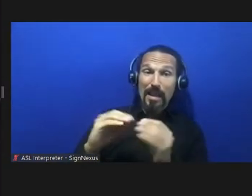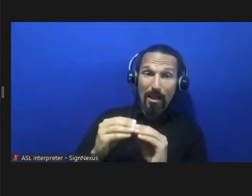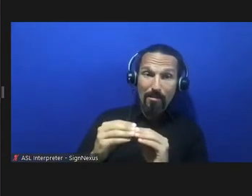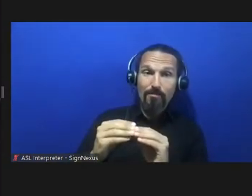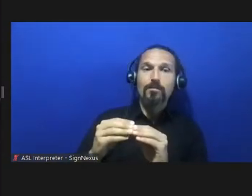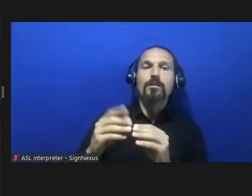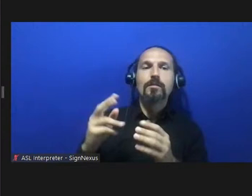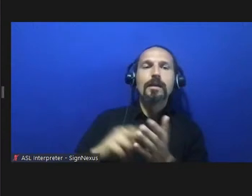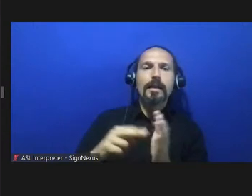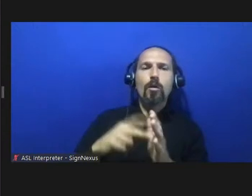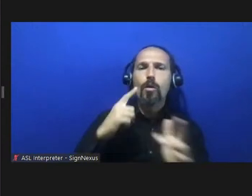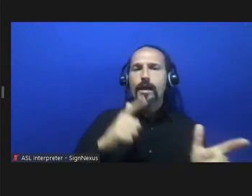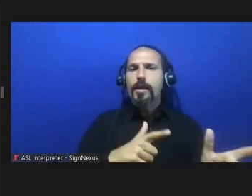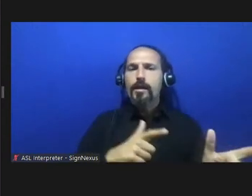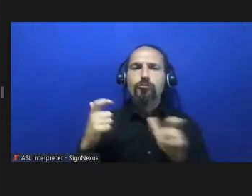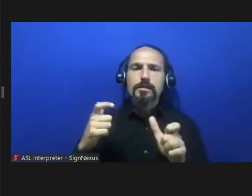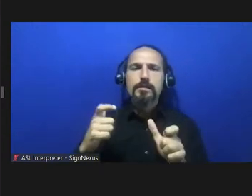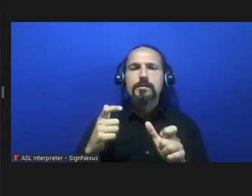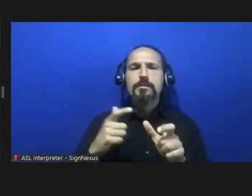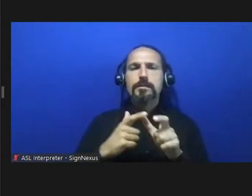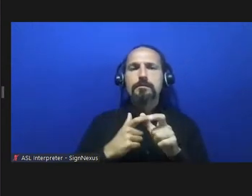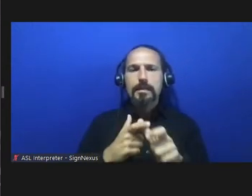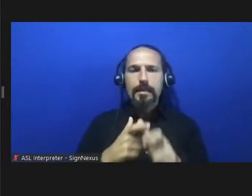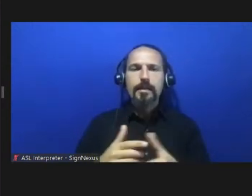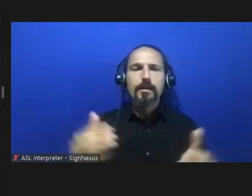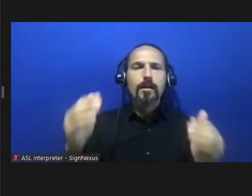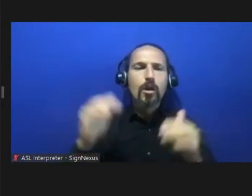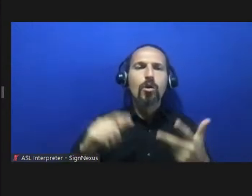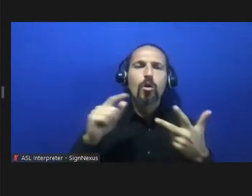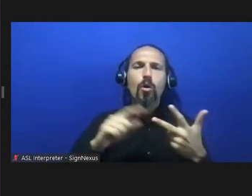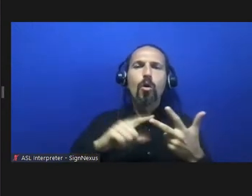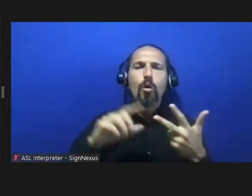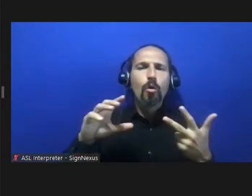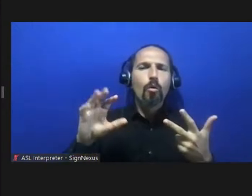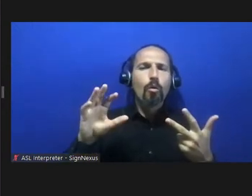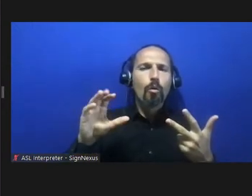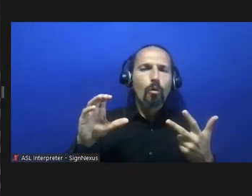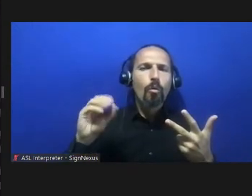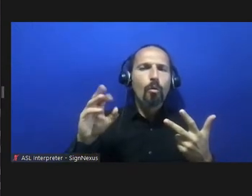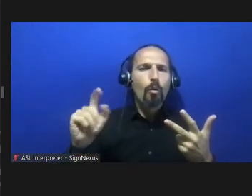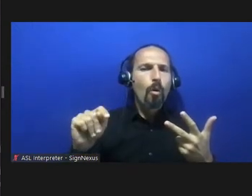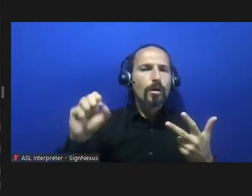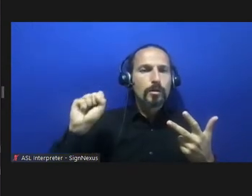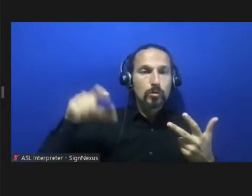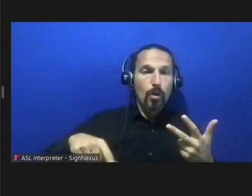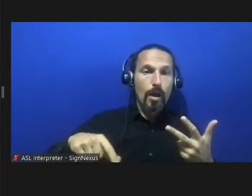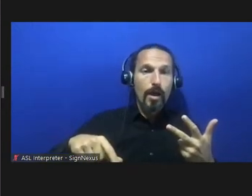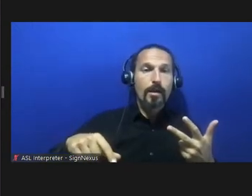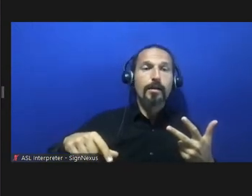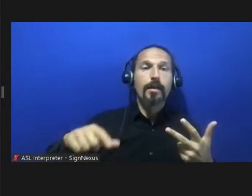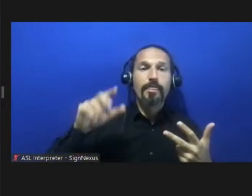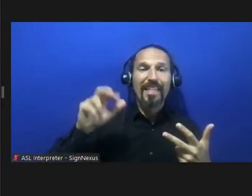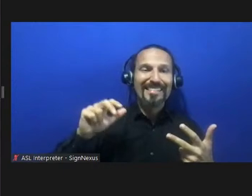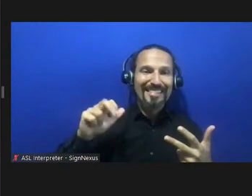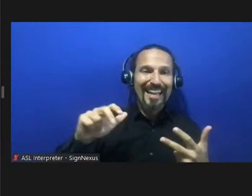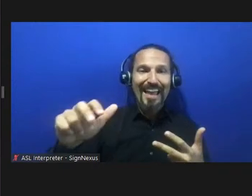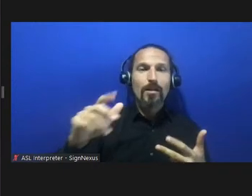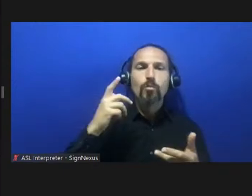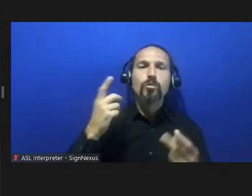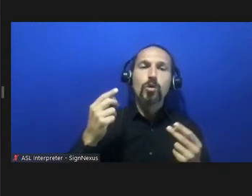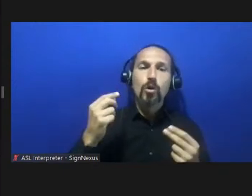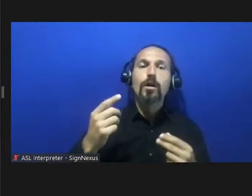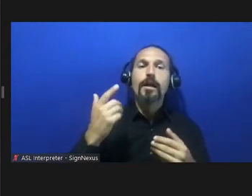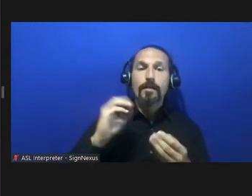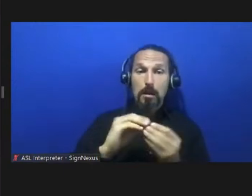escalator speeds and at court square there's a stair affected if the threshold is reached we would construct a new